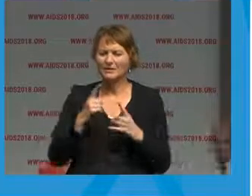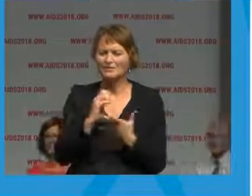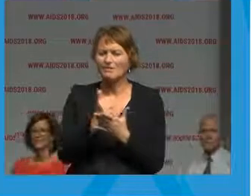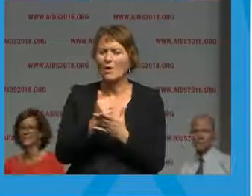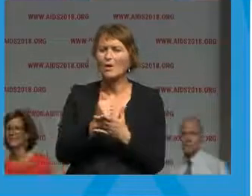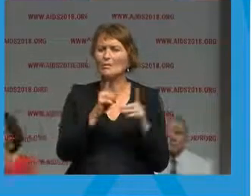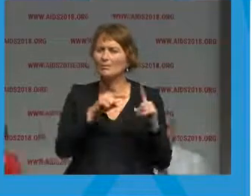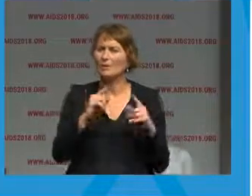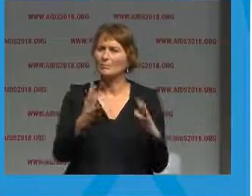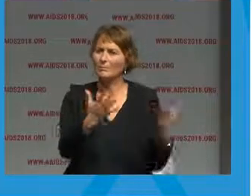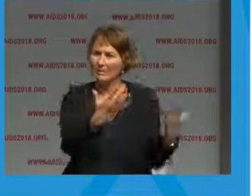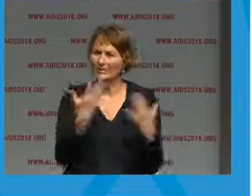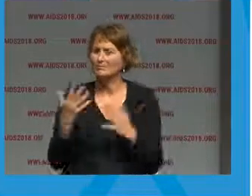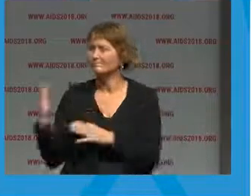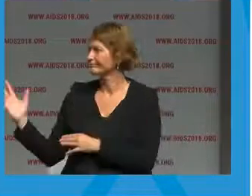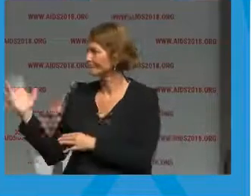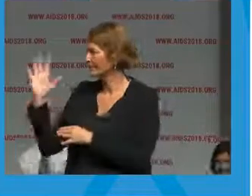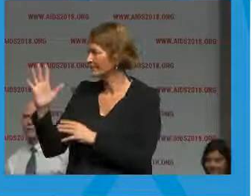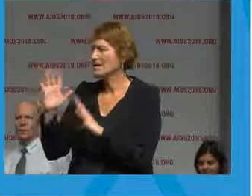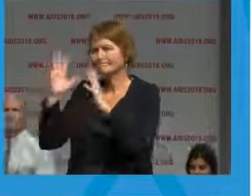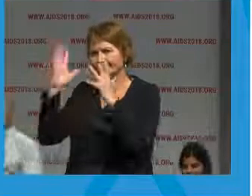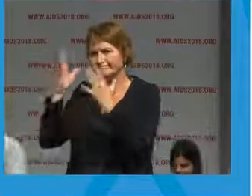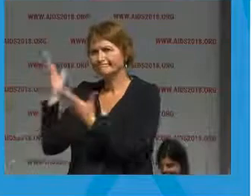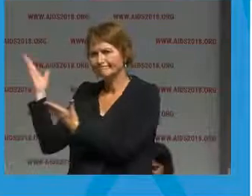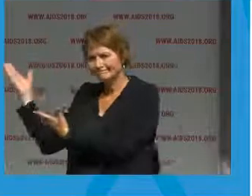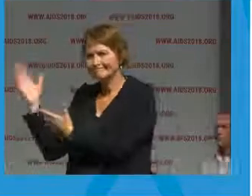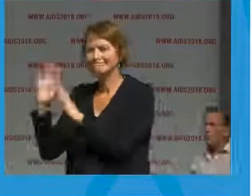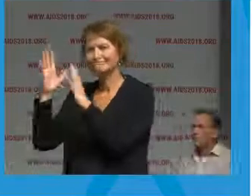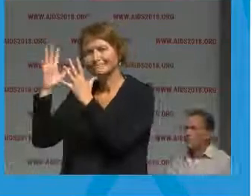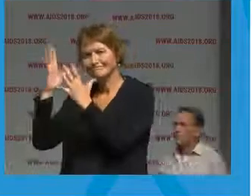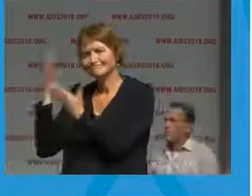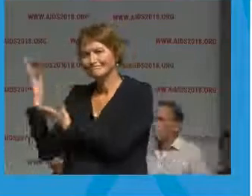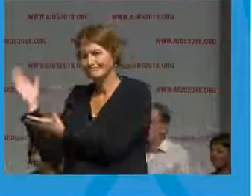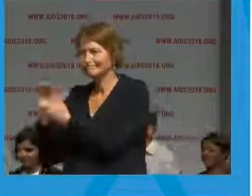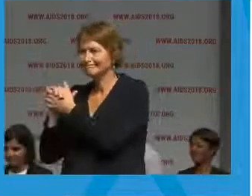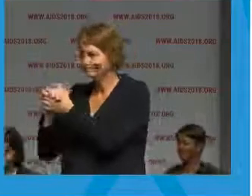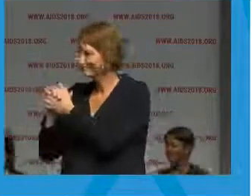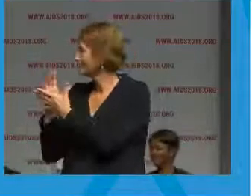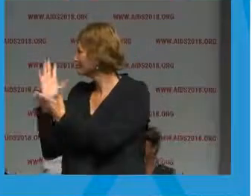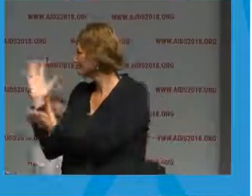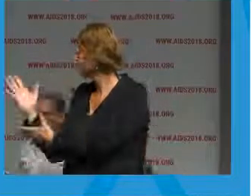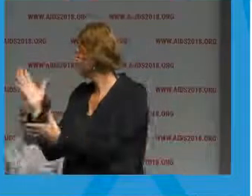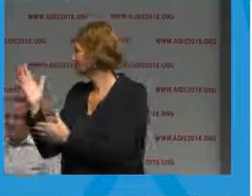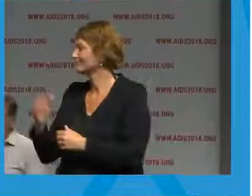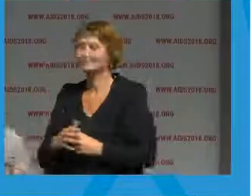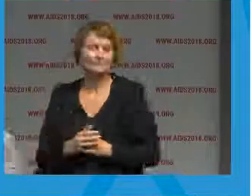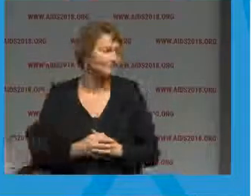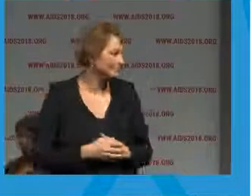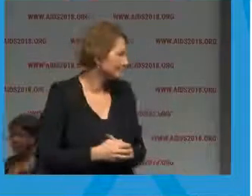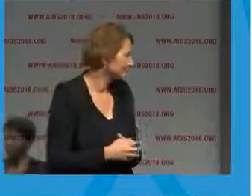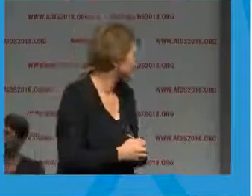Please join us in congratulating their contributions to TB-HIV research.